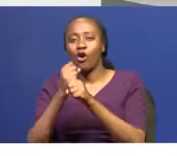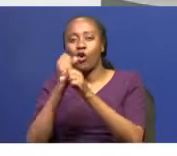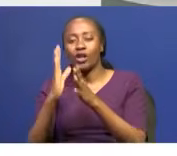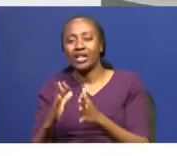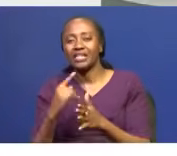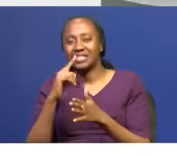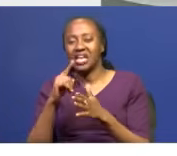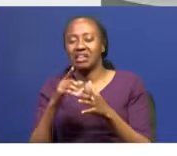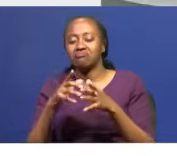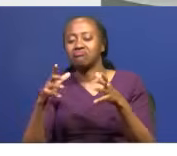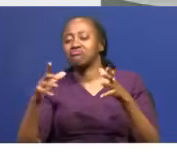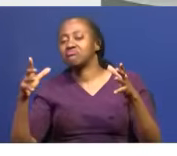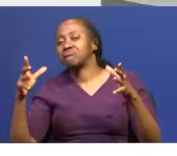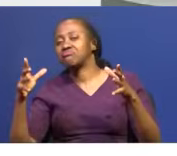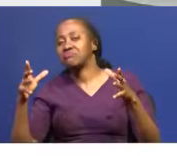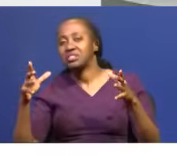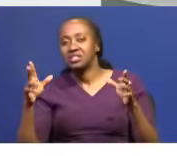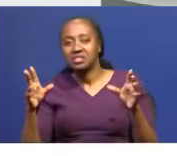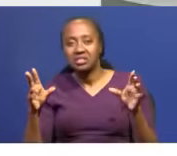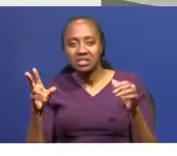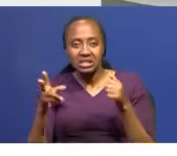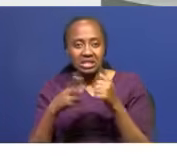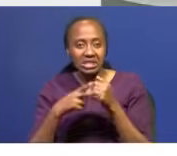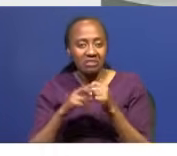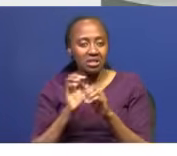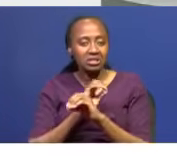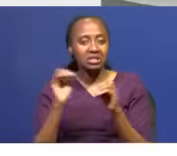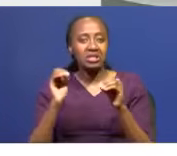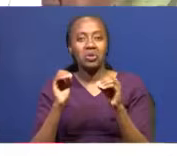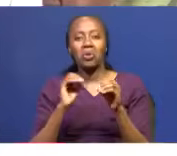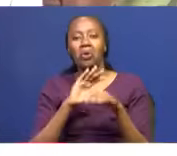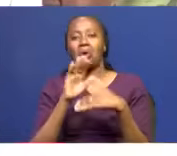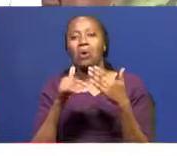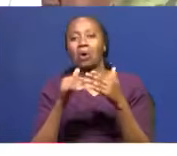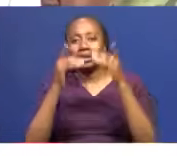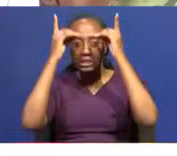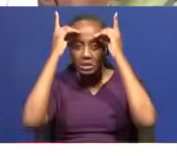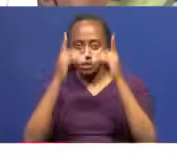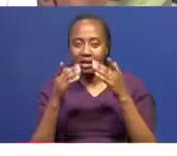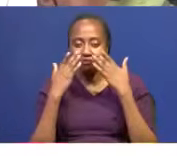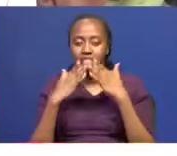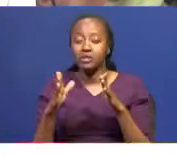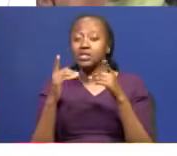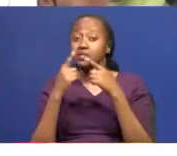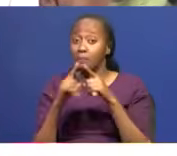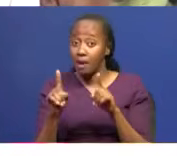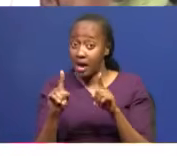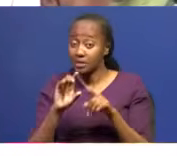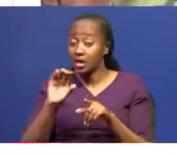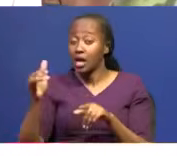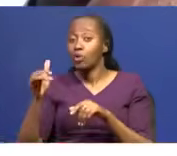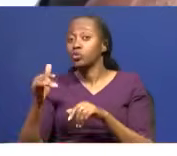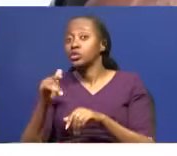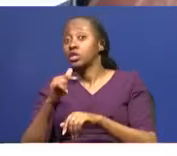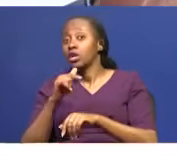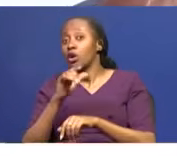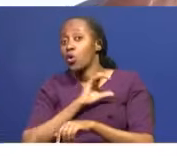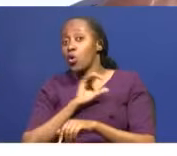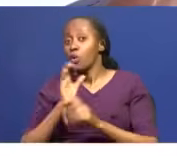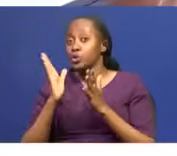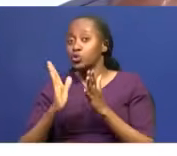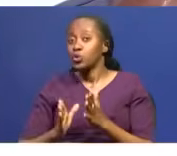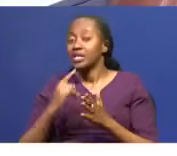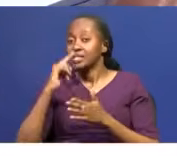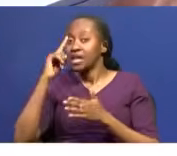Runway 7. It was a decision made by shareholders. A senior deputy county commissioner, Michael Yator, says the government